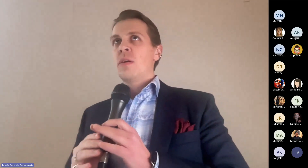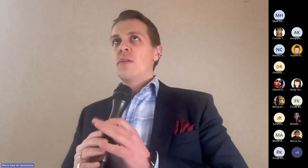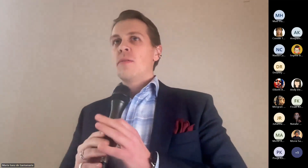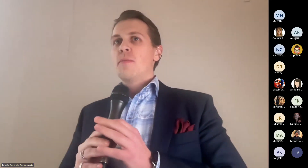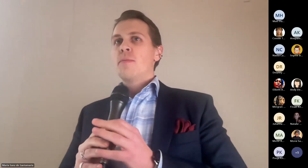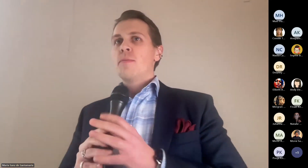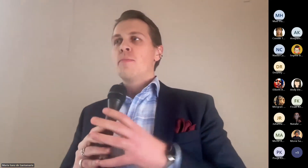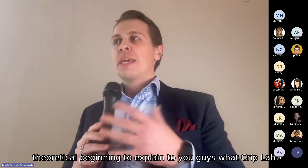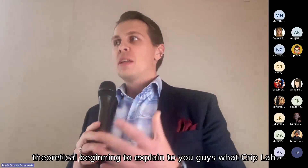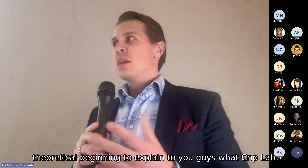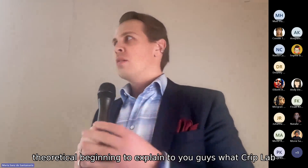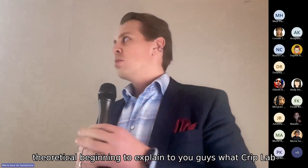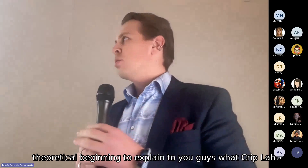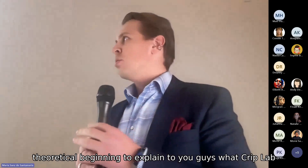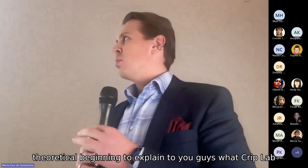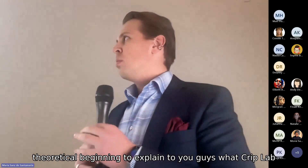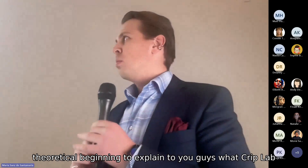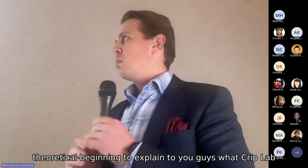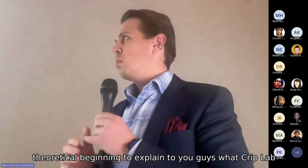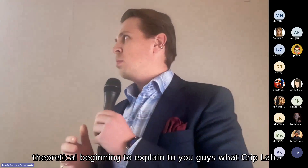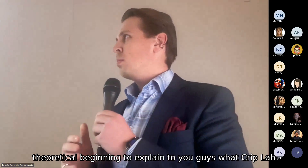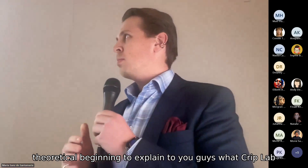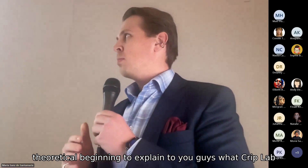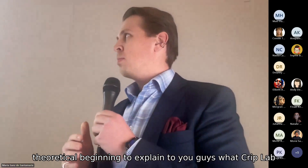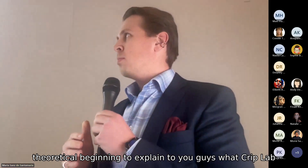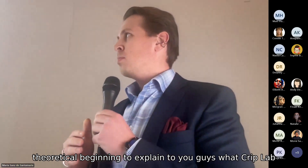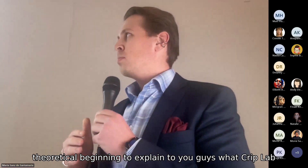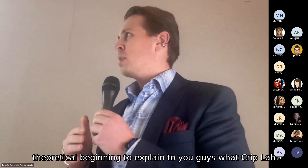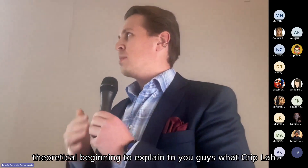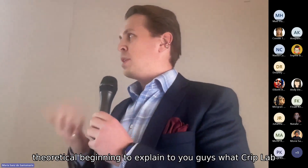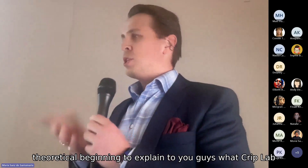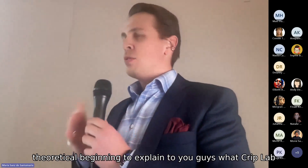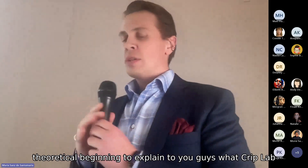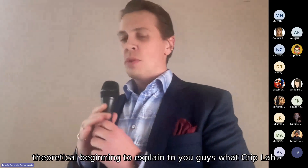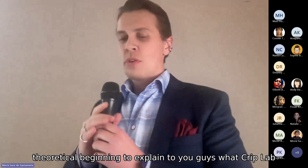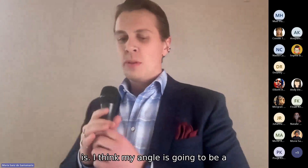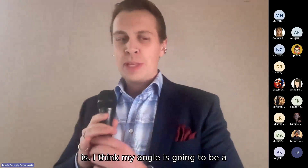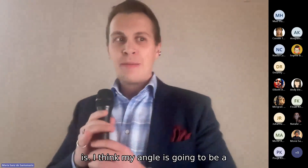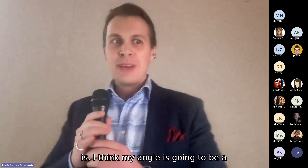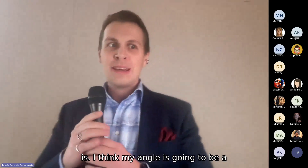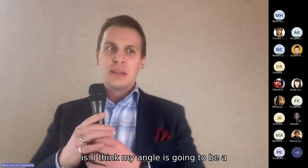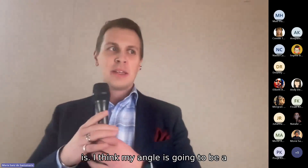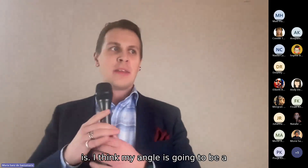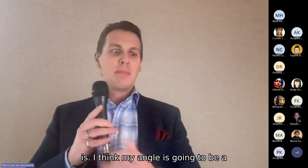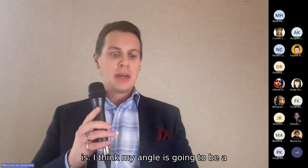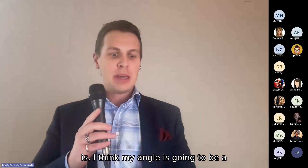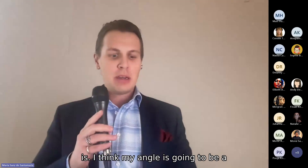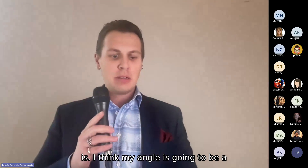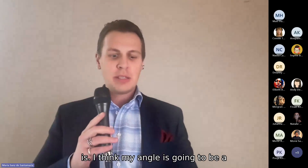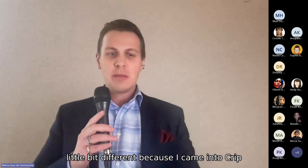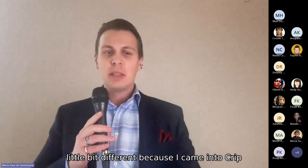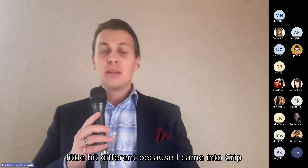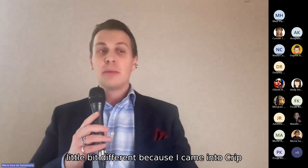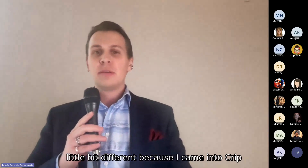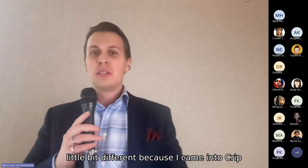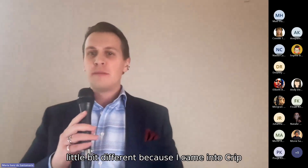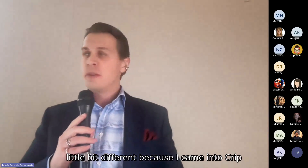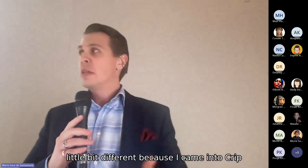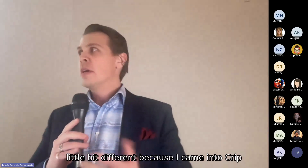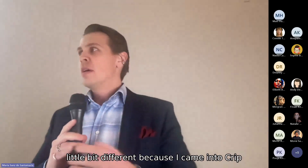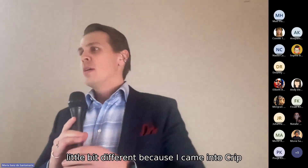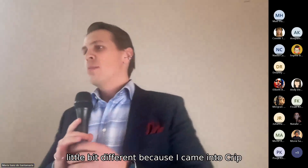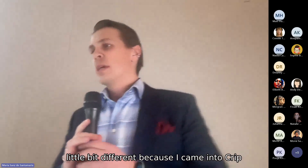theoretical beginning to explain to you guys what CRIP Lab is. I think my angle is going to be a little